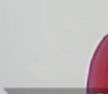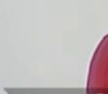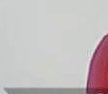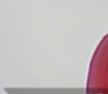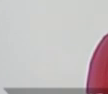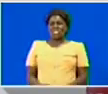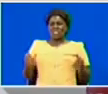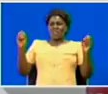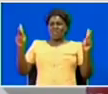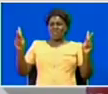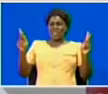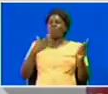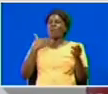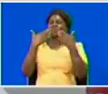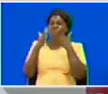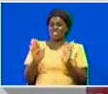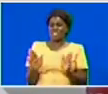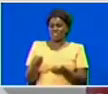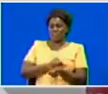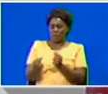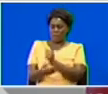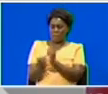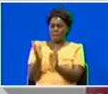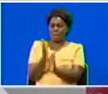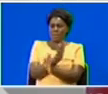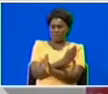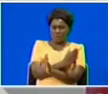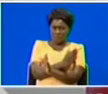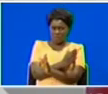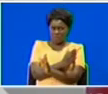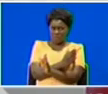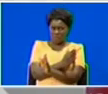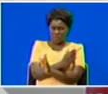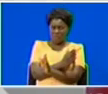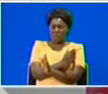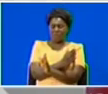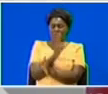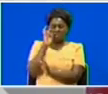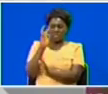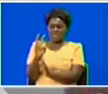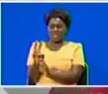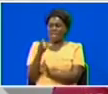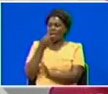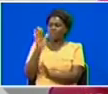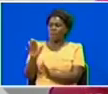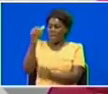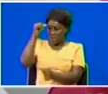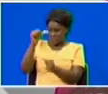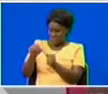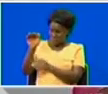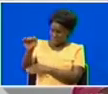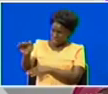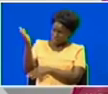All right, so we want to wrap up things here on Friday Briefing, but before then, let's have a look at our poll. Remember, we had asked you